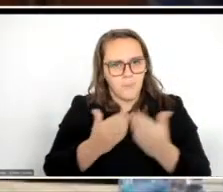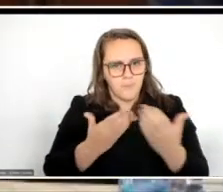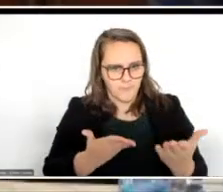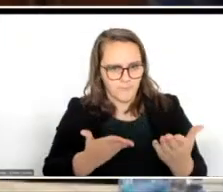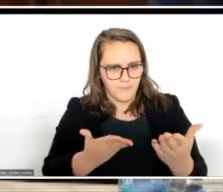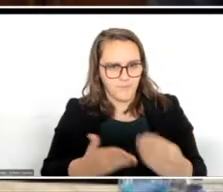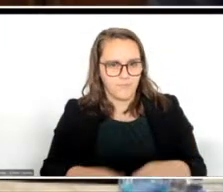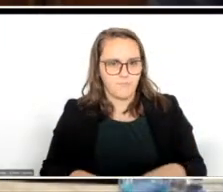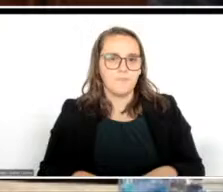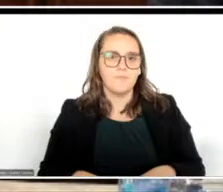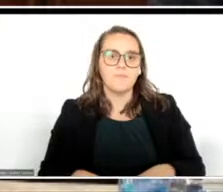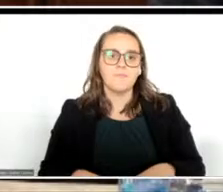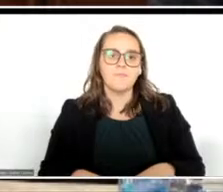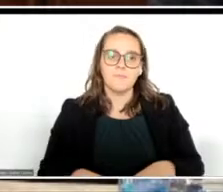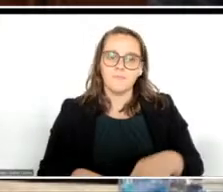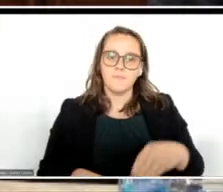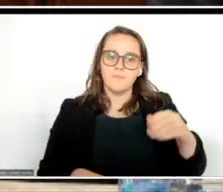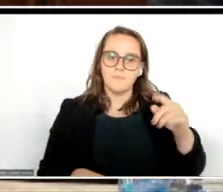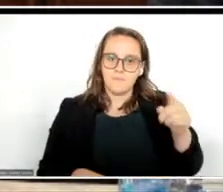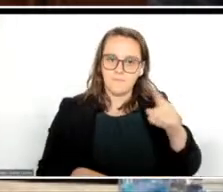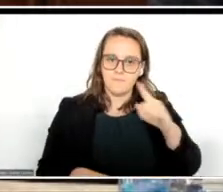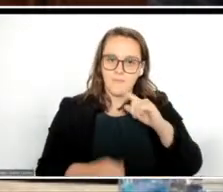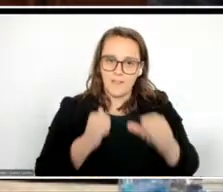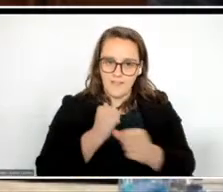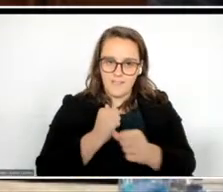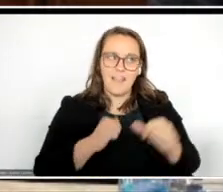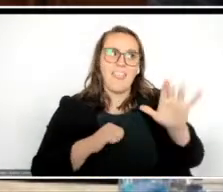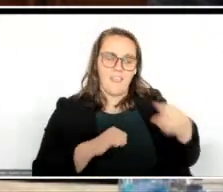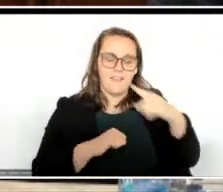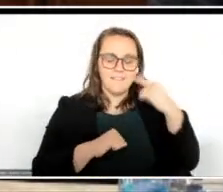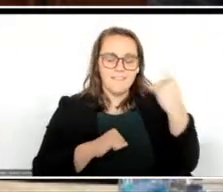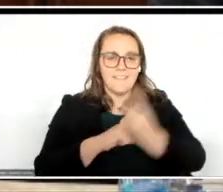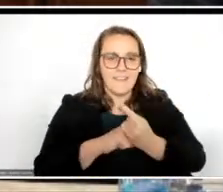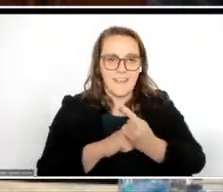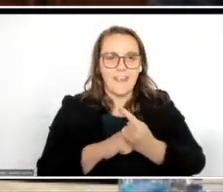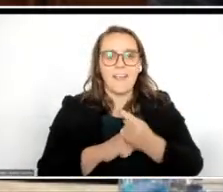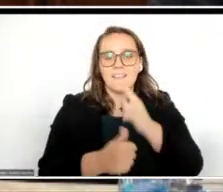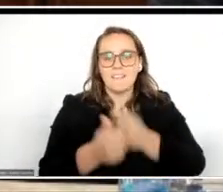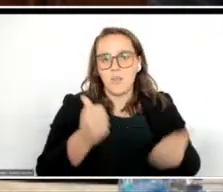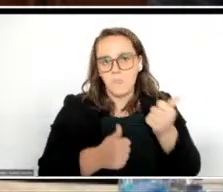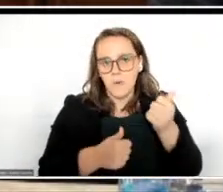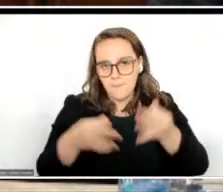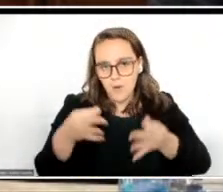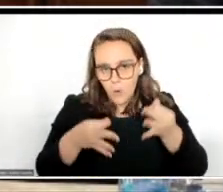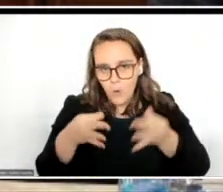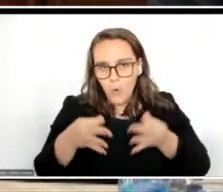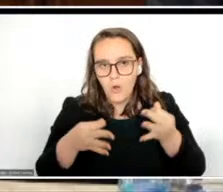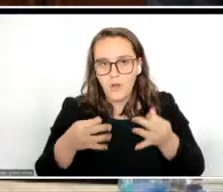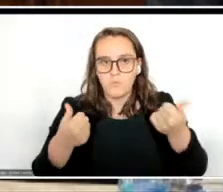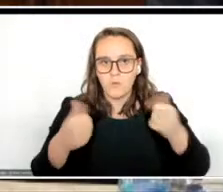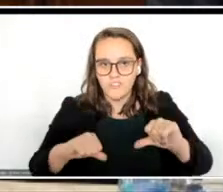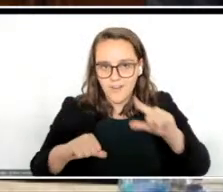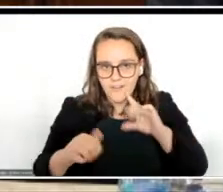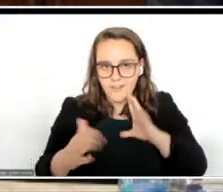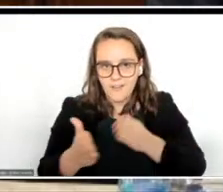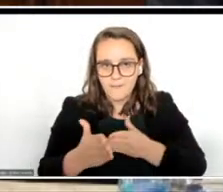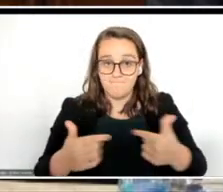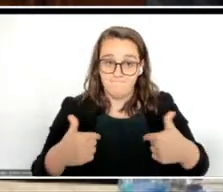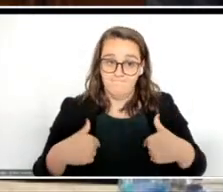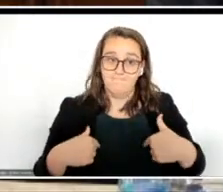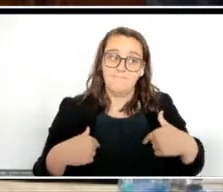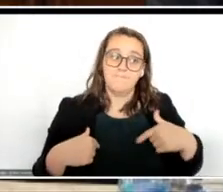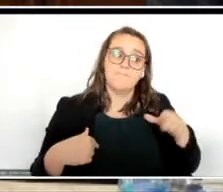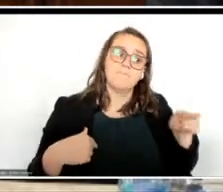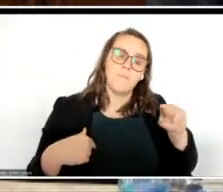This is the day that the Supreme Court had rejected that case. Mr. Meadows and I were in the White House residence at a